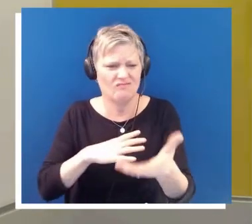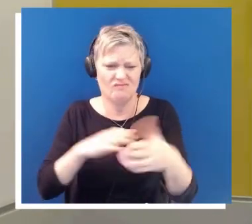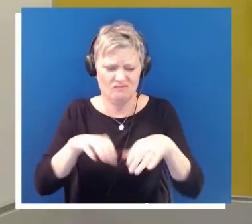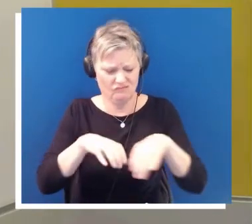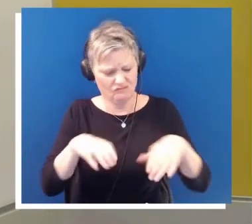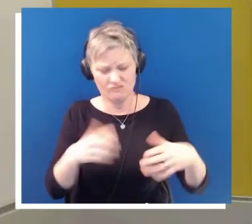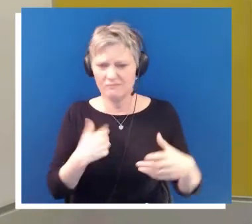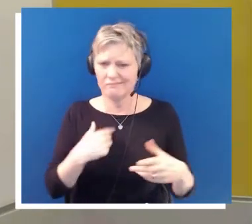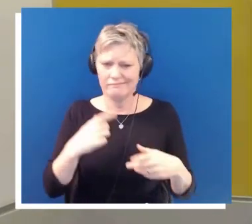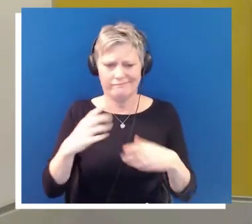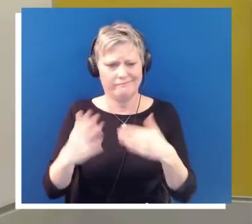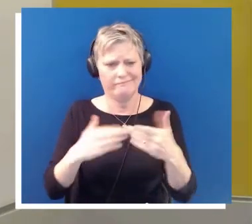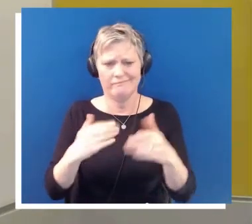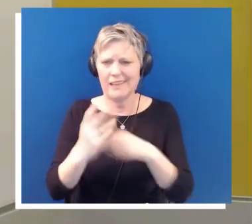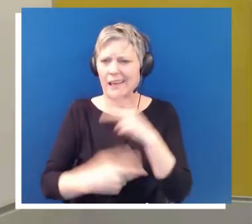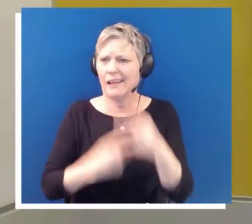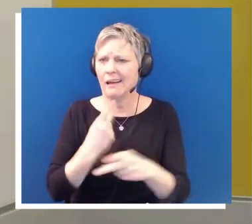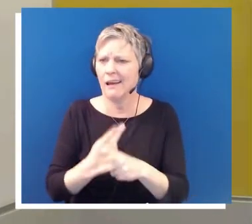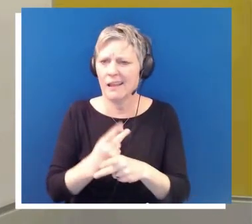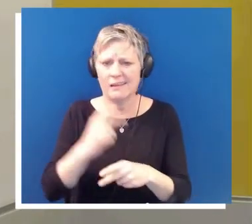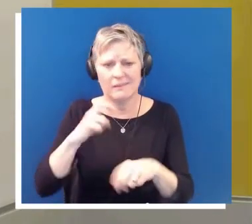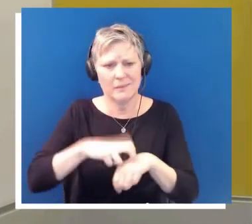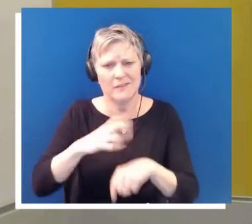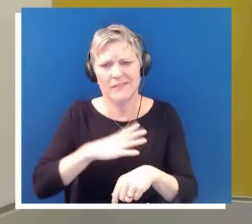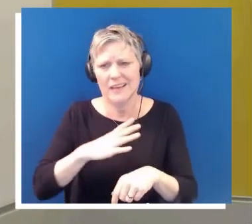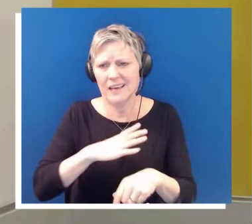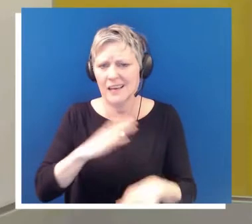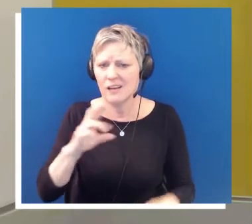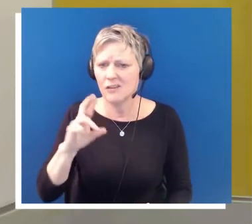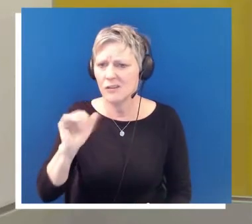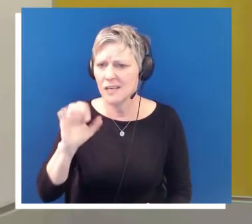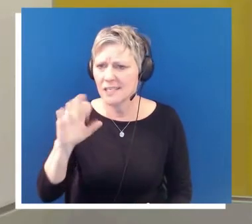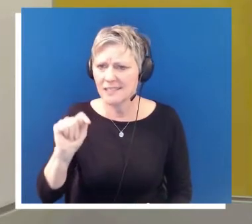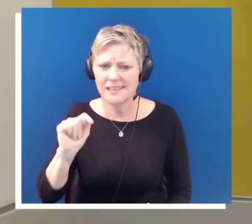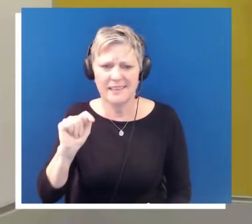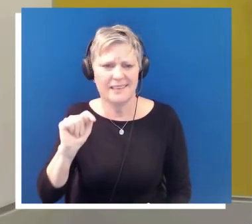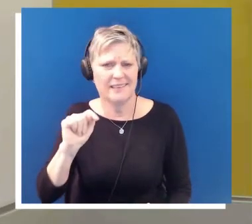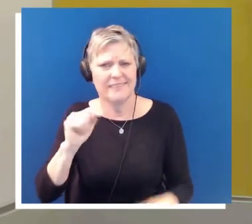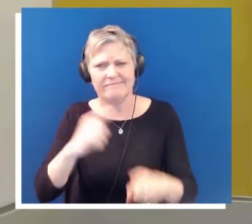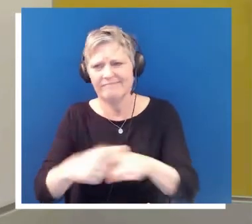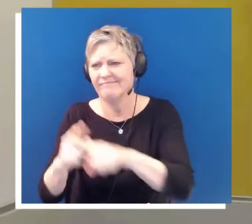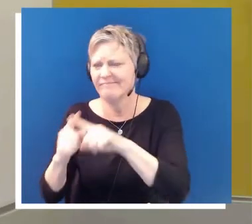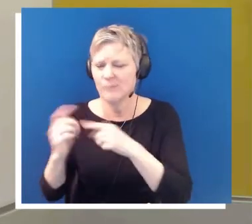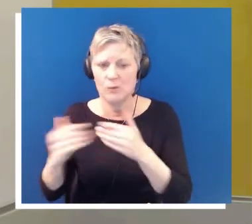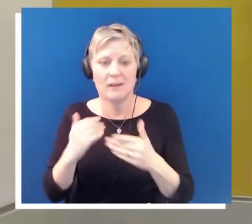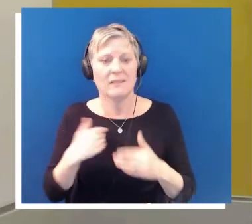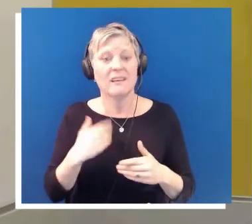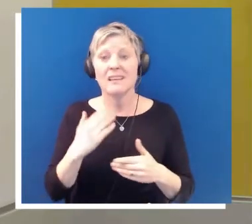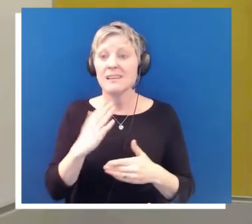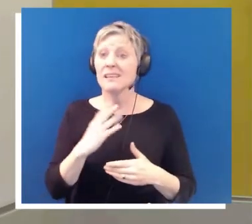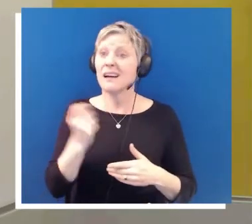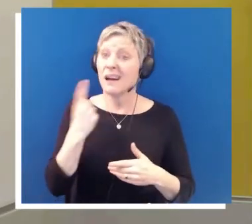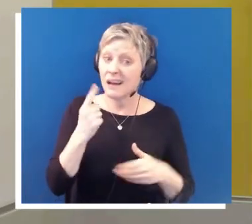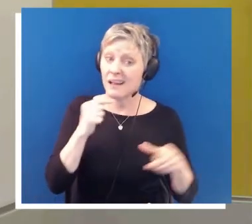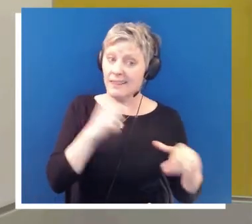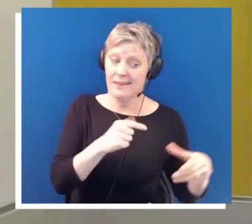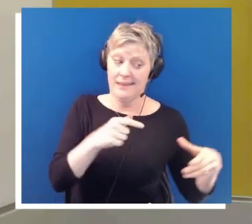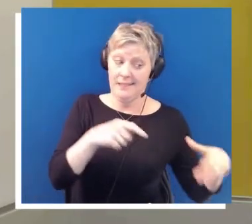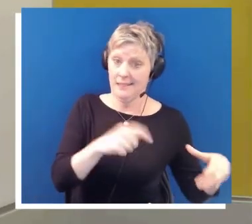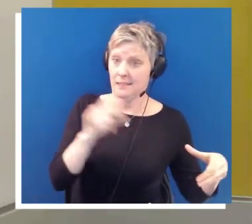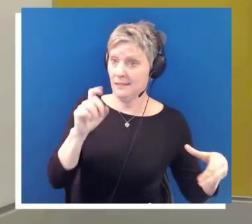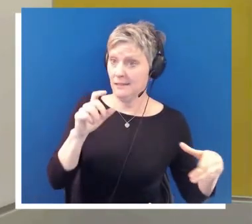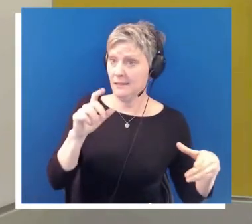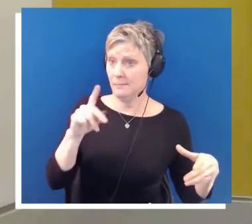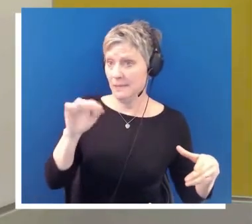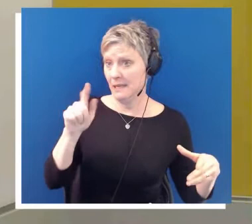okay? And basically what it is in this dish, some people put potatoes in it, some people don't. It's really personal preference. What you have to understand,